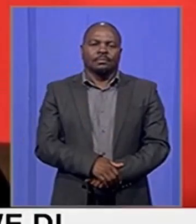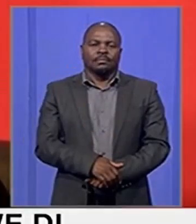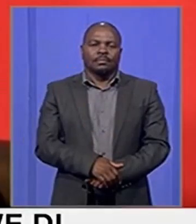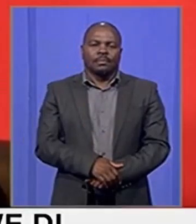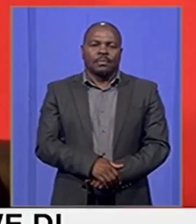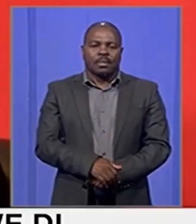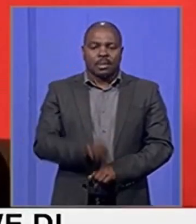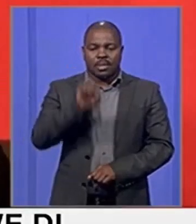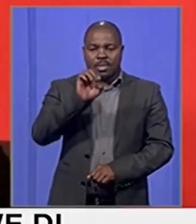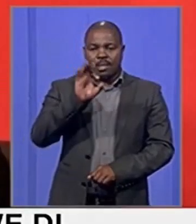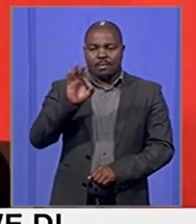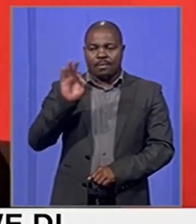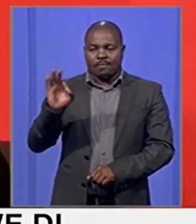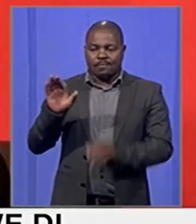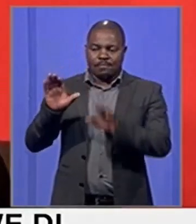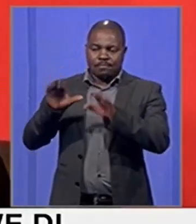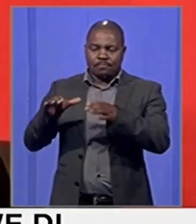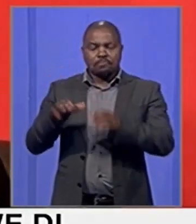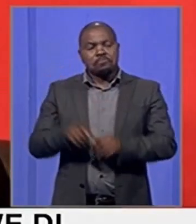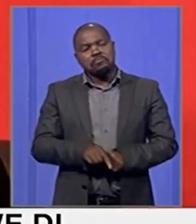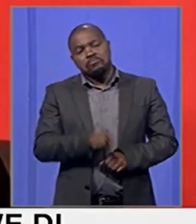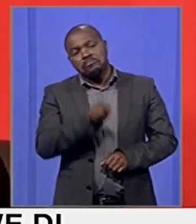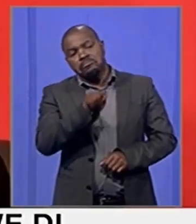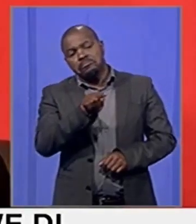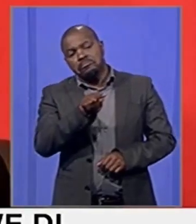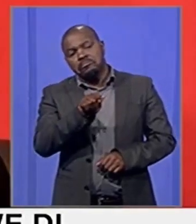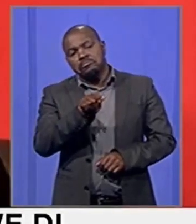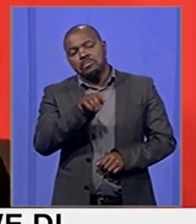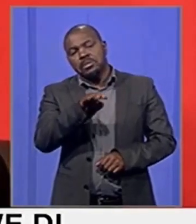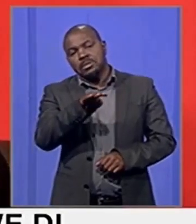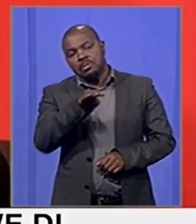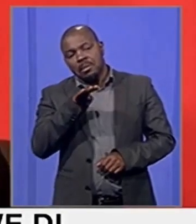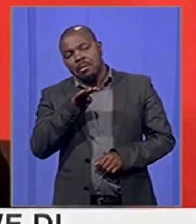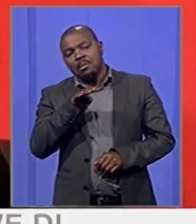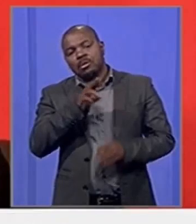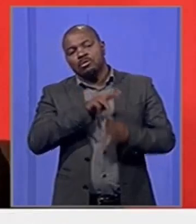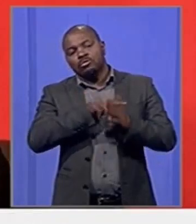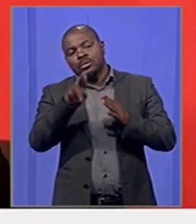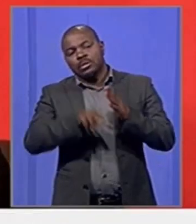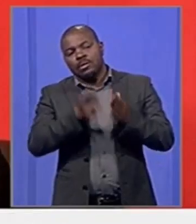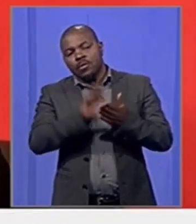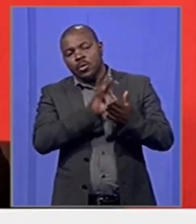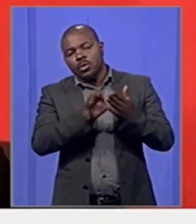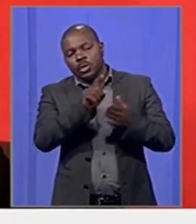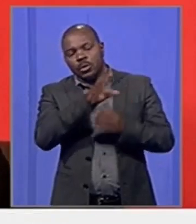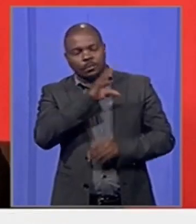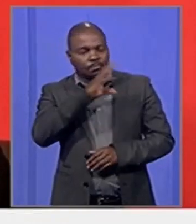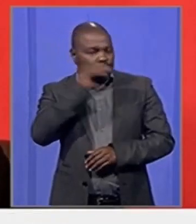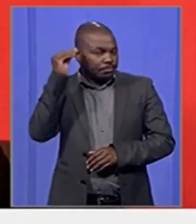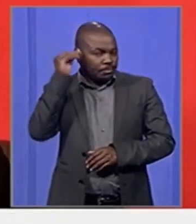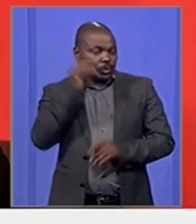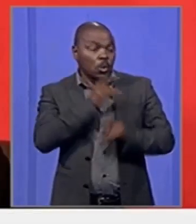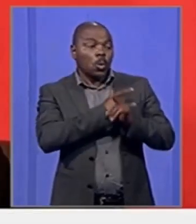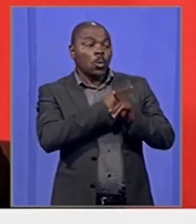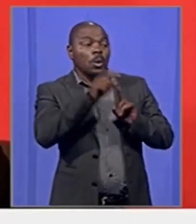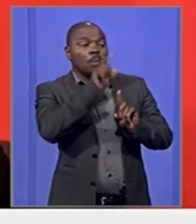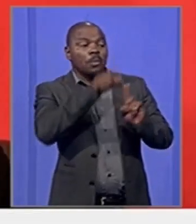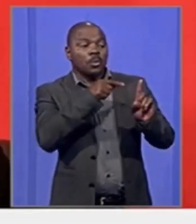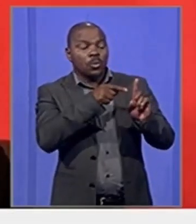The EFF notes the elections results of Zimbabwe which were won by